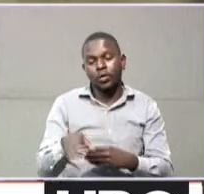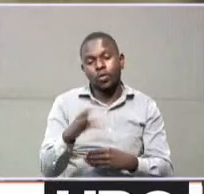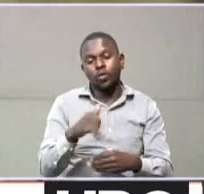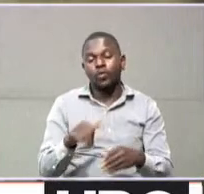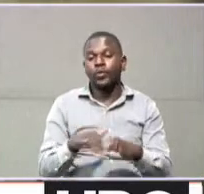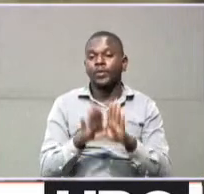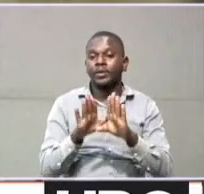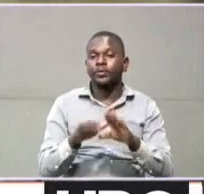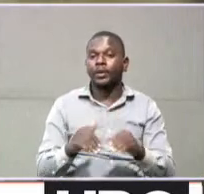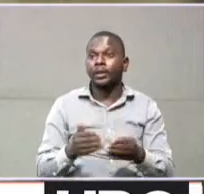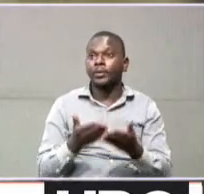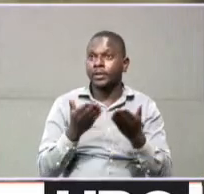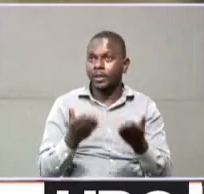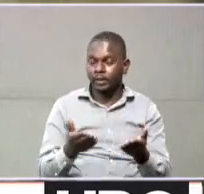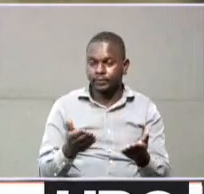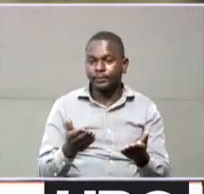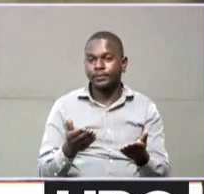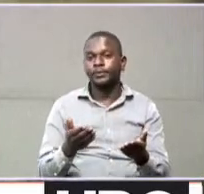members